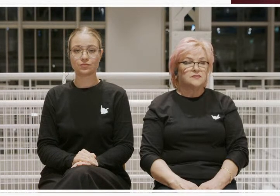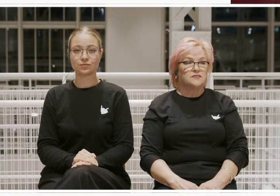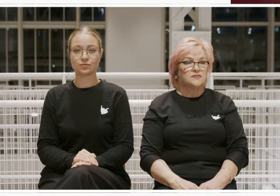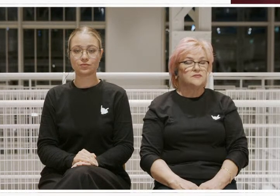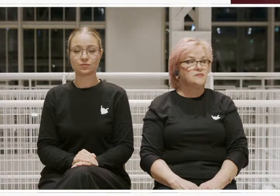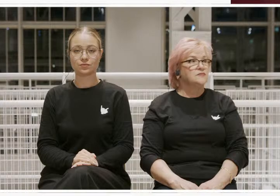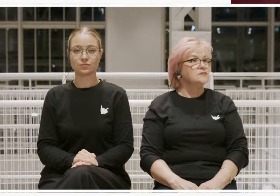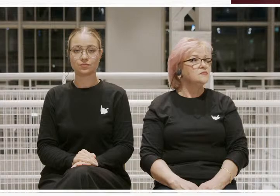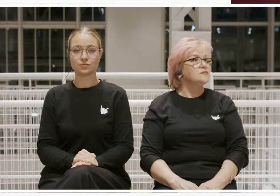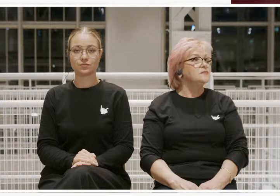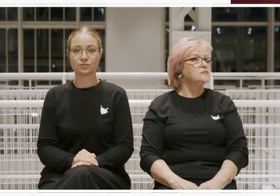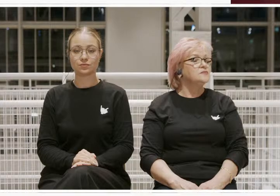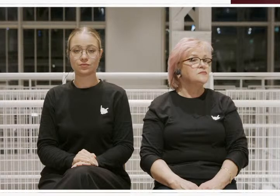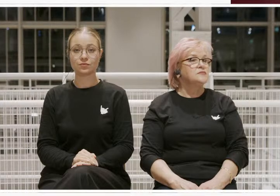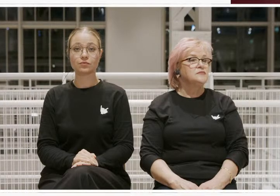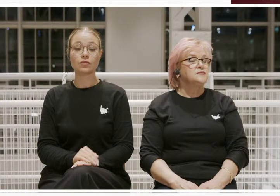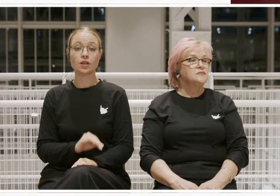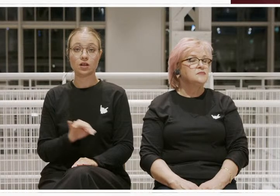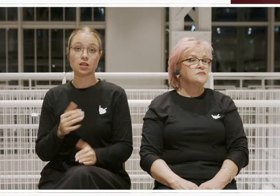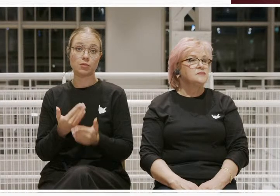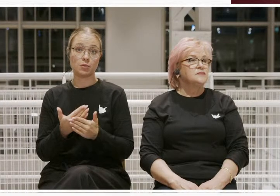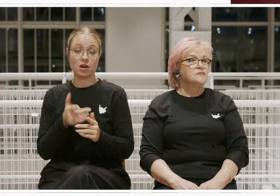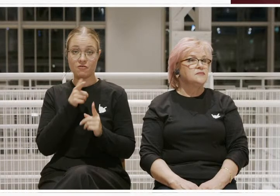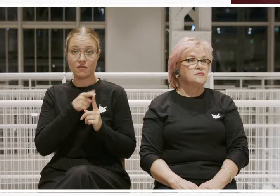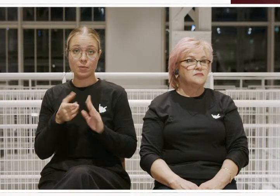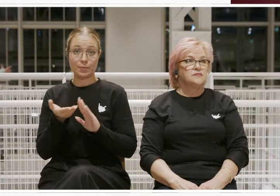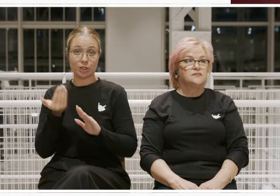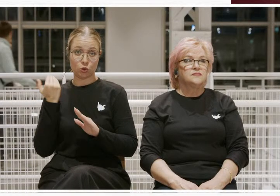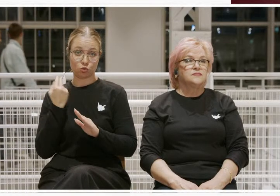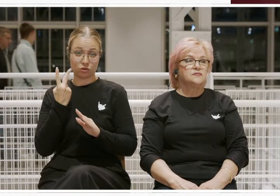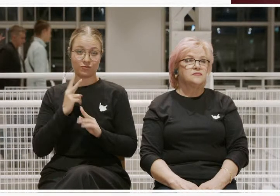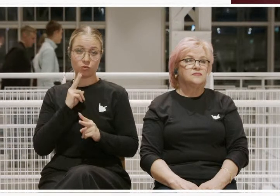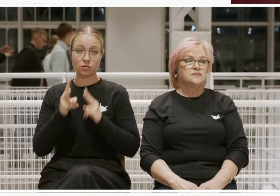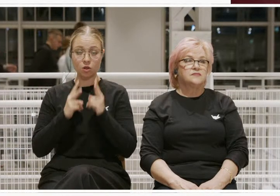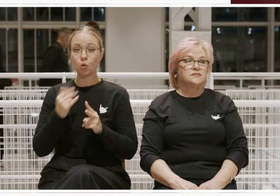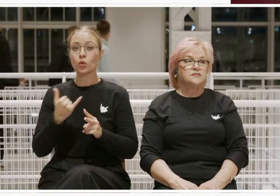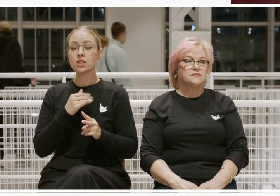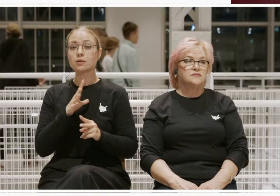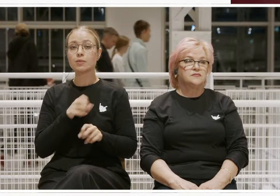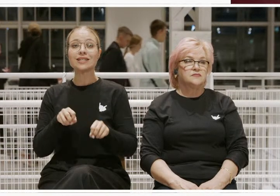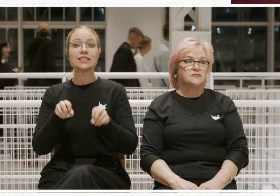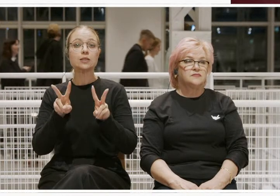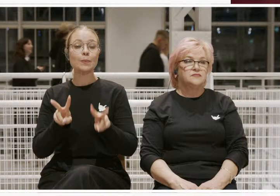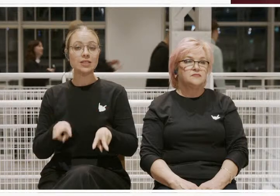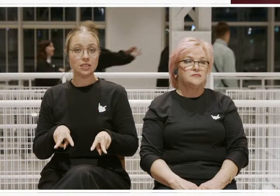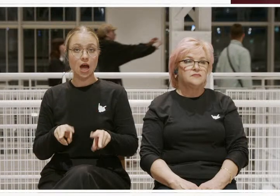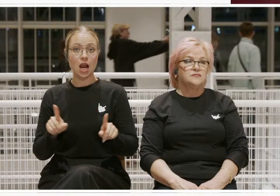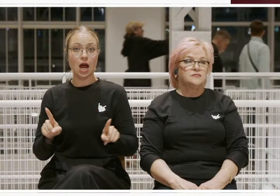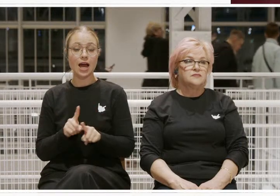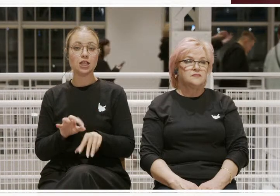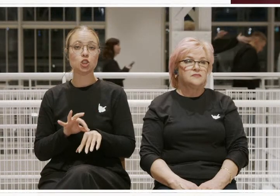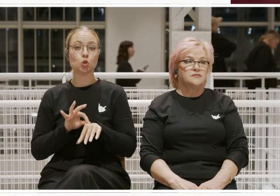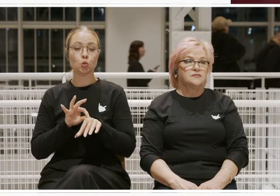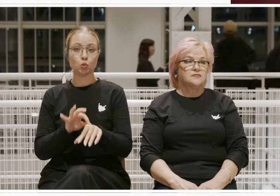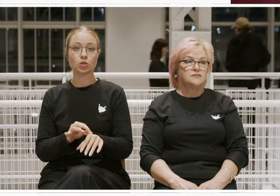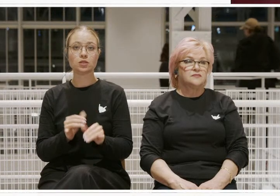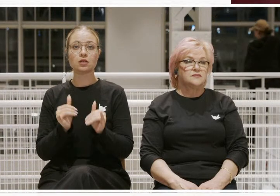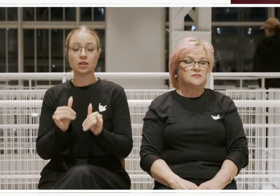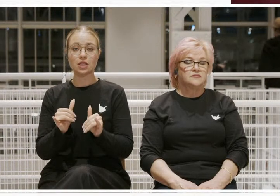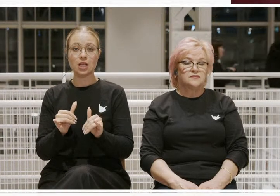had tours for refugees and some accessible tours for disabled